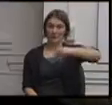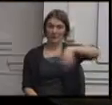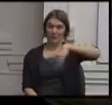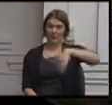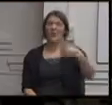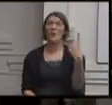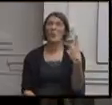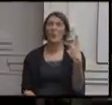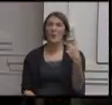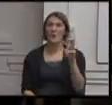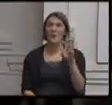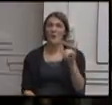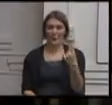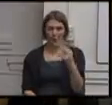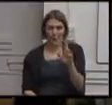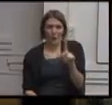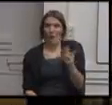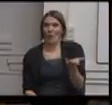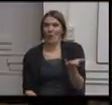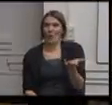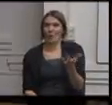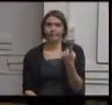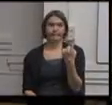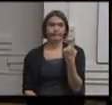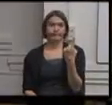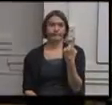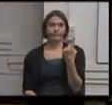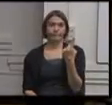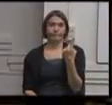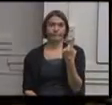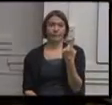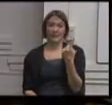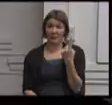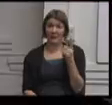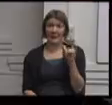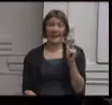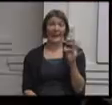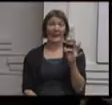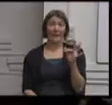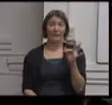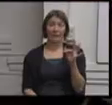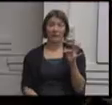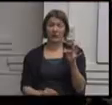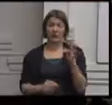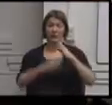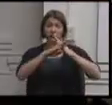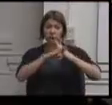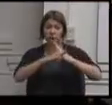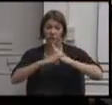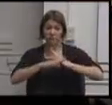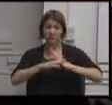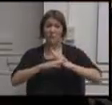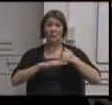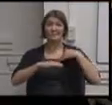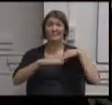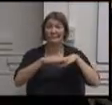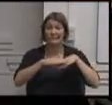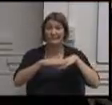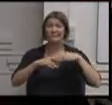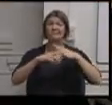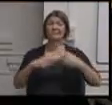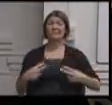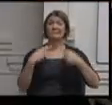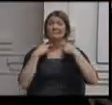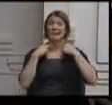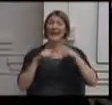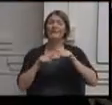Western Avenue, Route 9. If this road is compromised in any way, access to the area will have to be